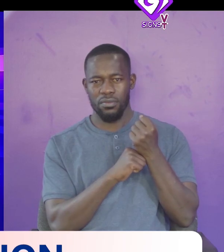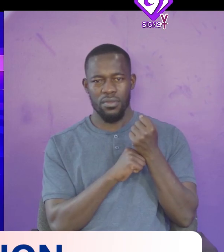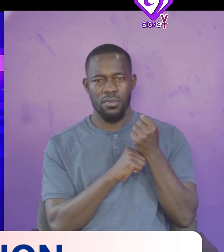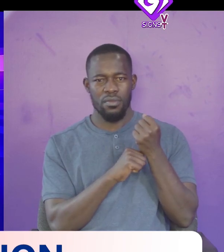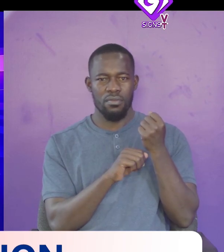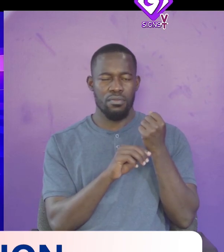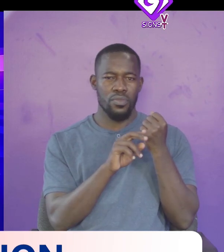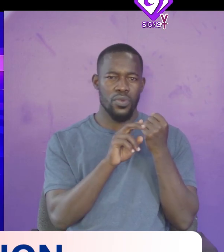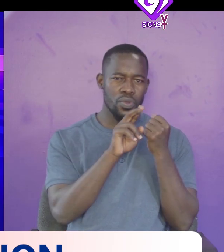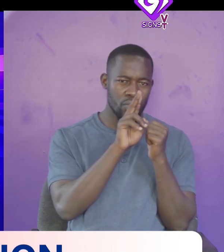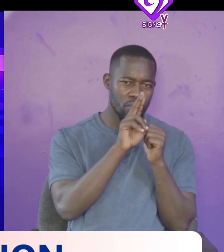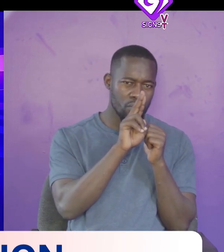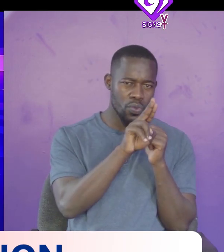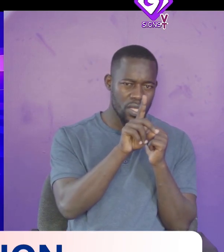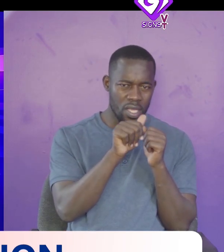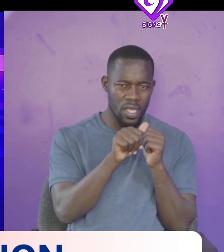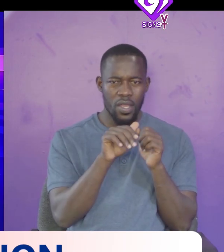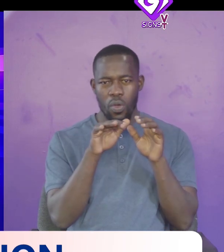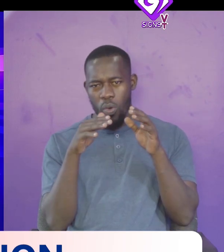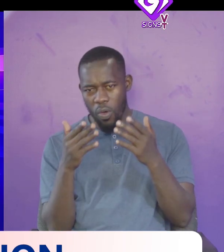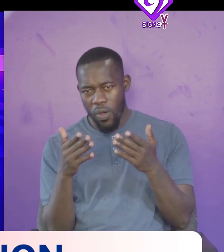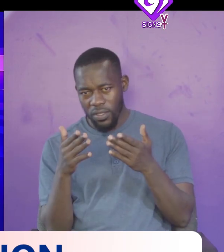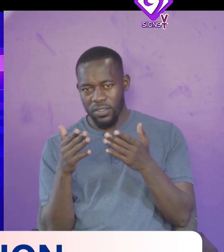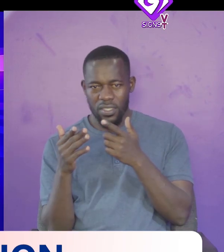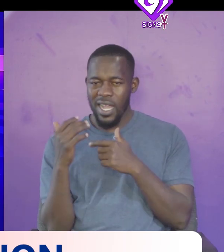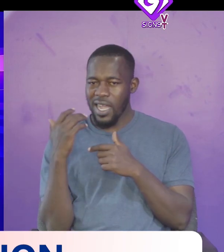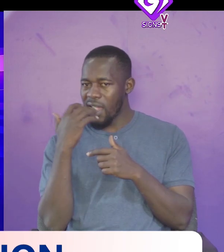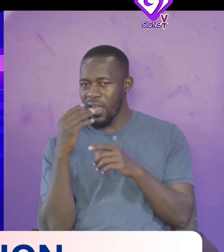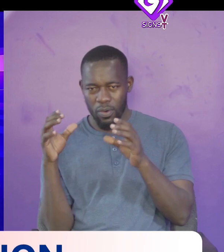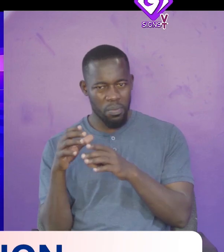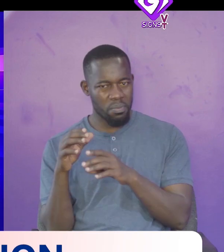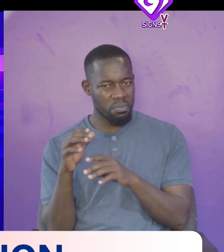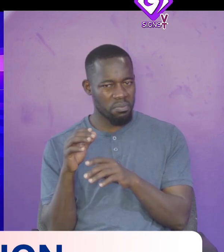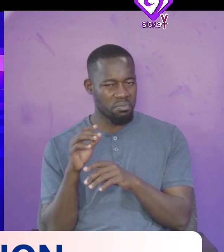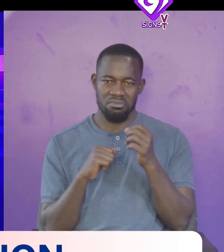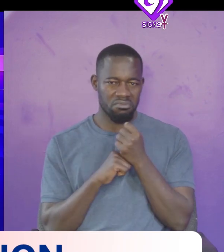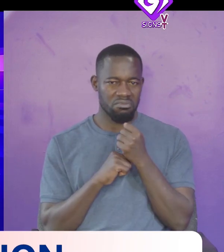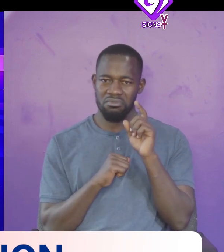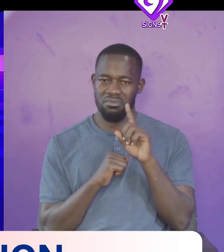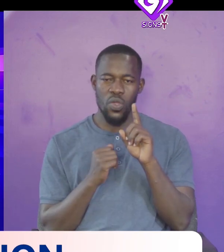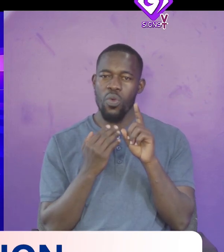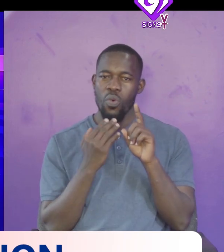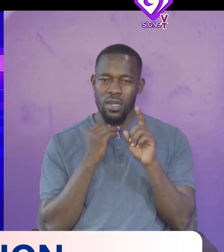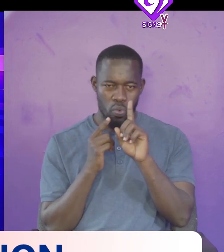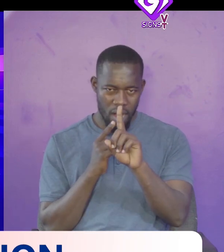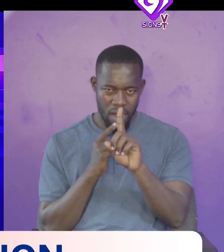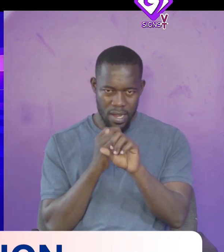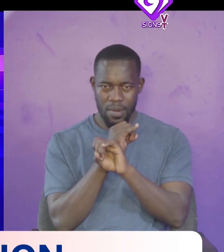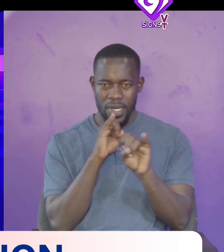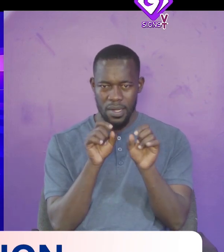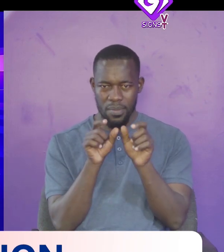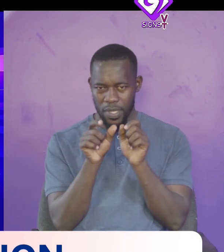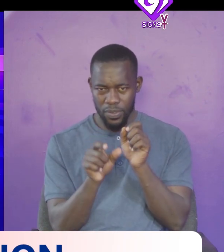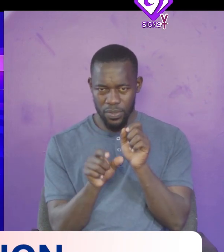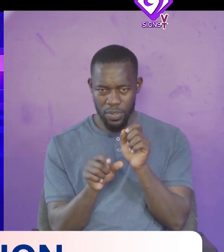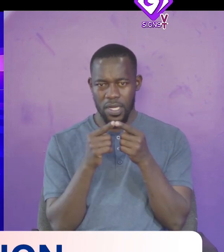opposition or the government's person. For us, we are saying that we needed to have a neutral person there. Unfortunately, we didn't get